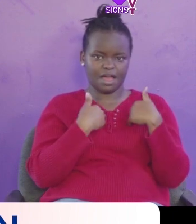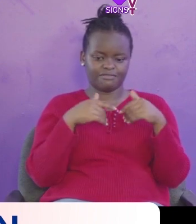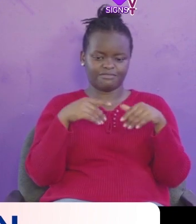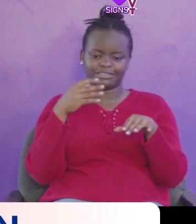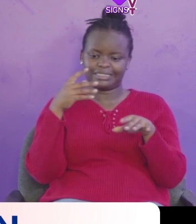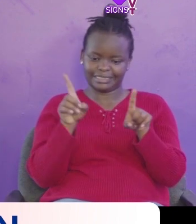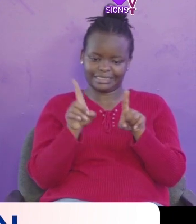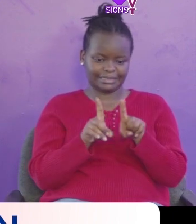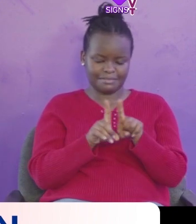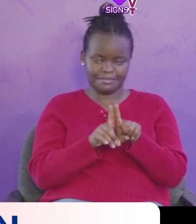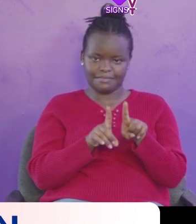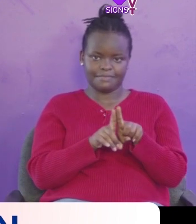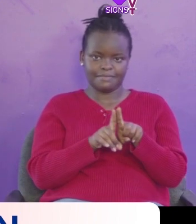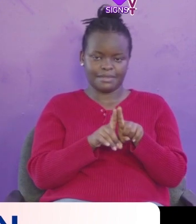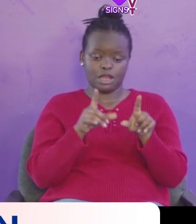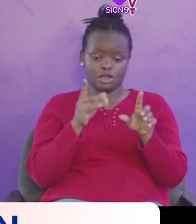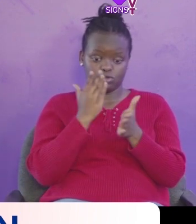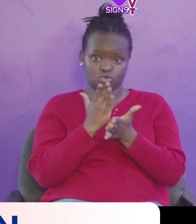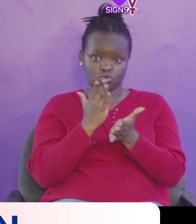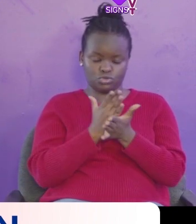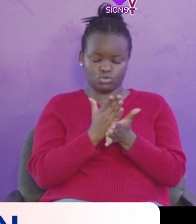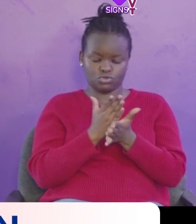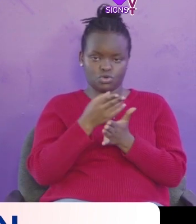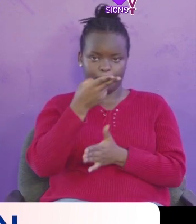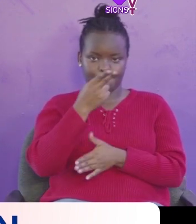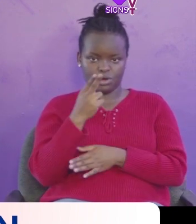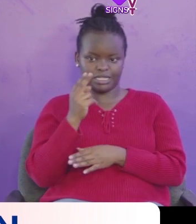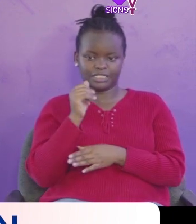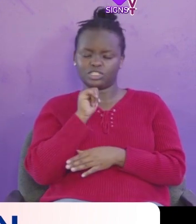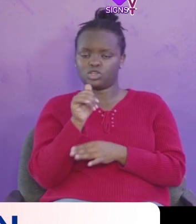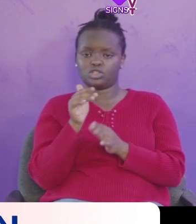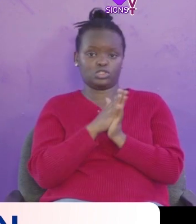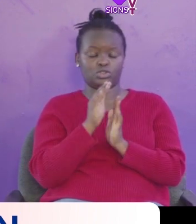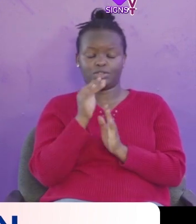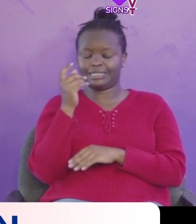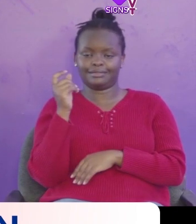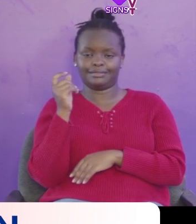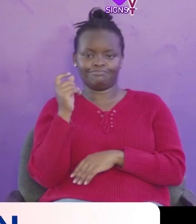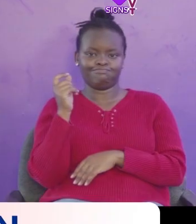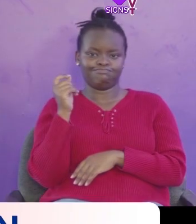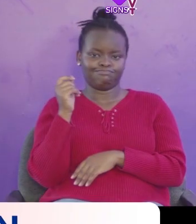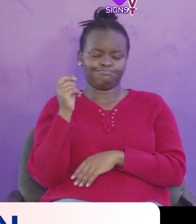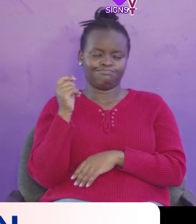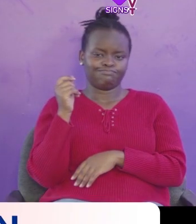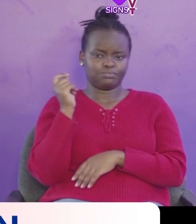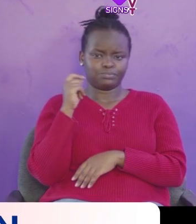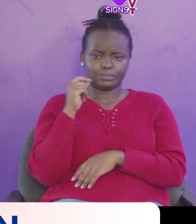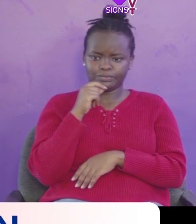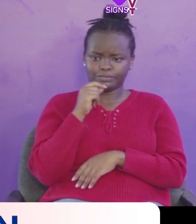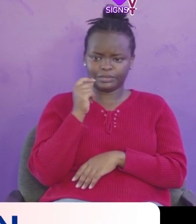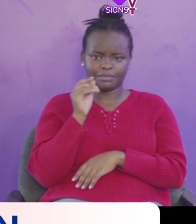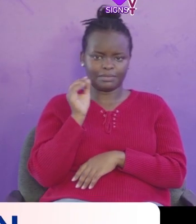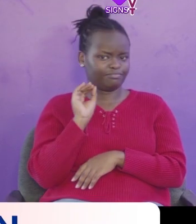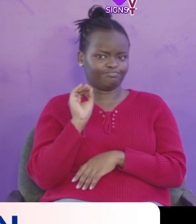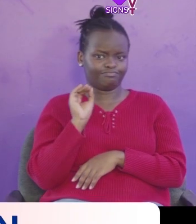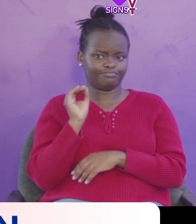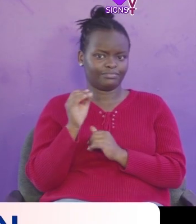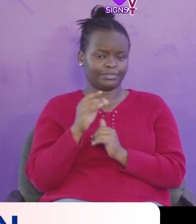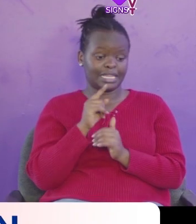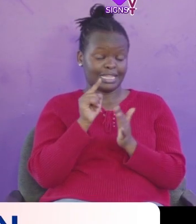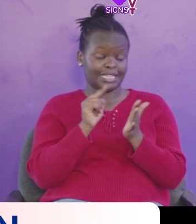So this is real story. This is story ajaba unatupea. This is something that happened.